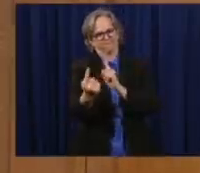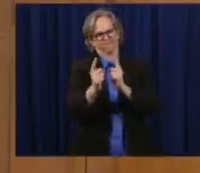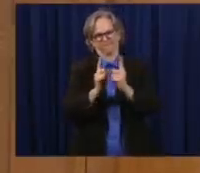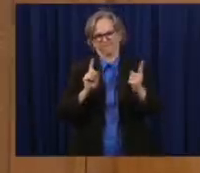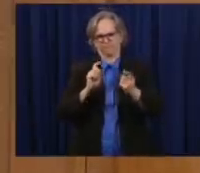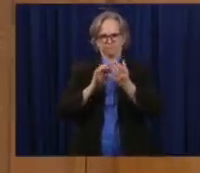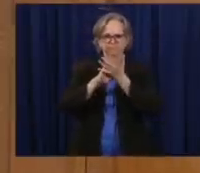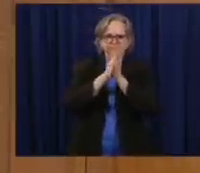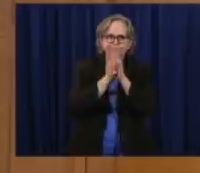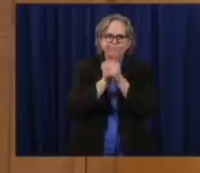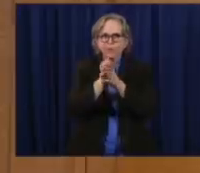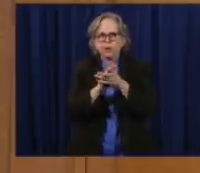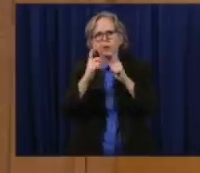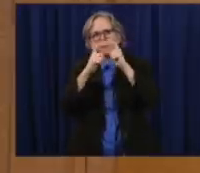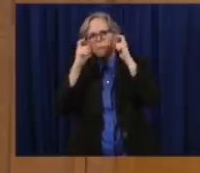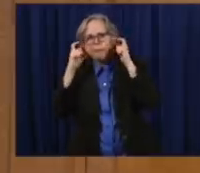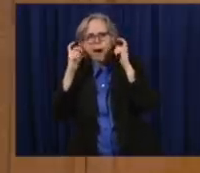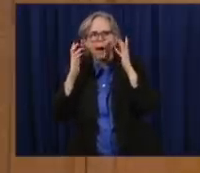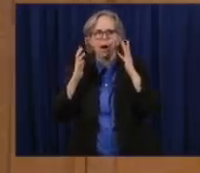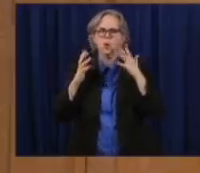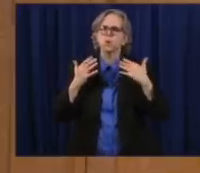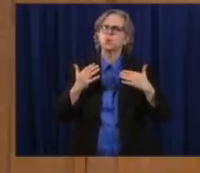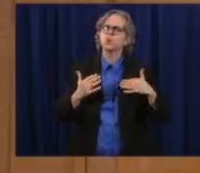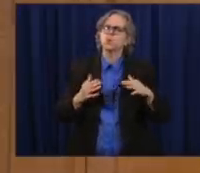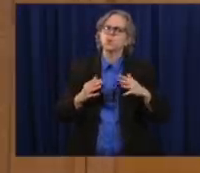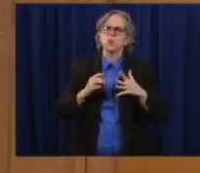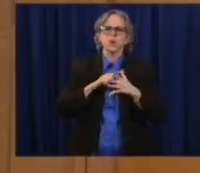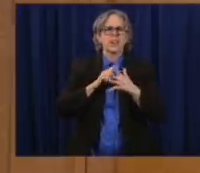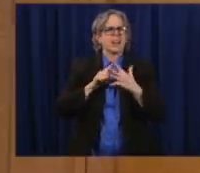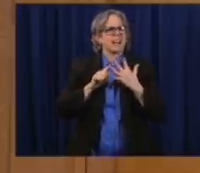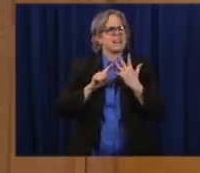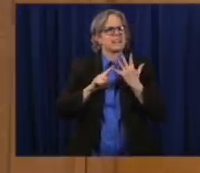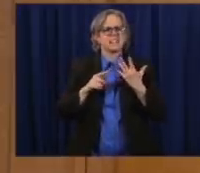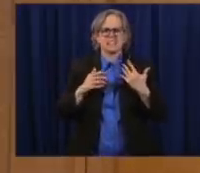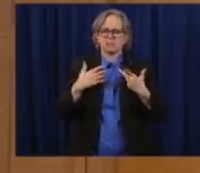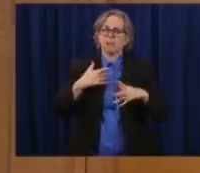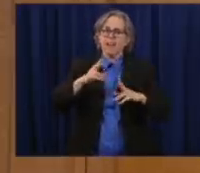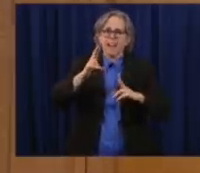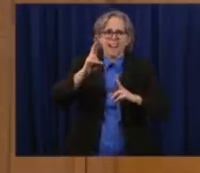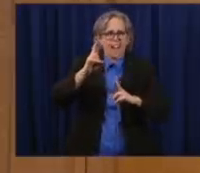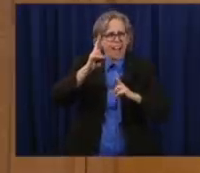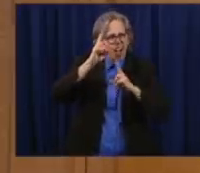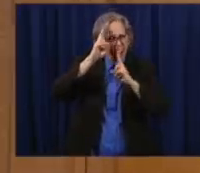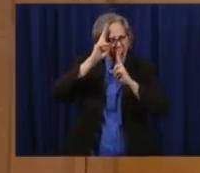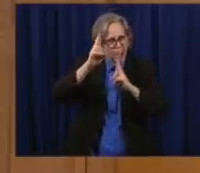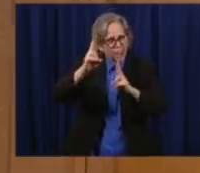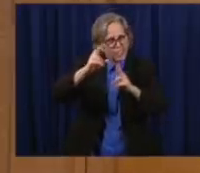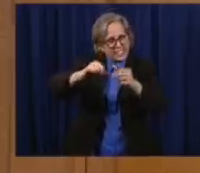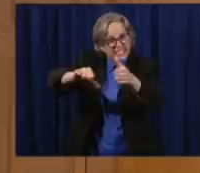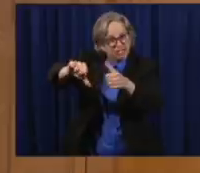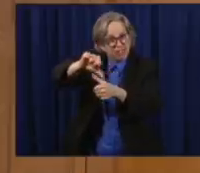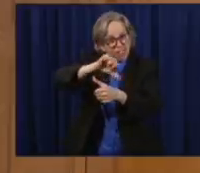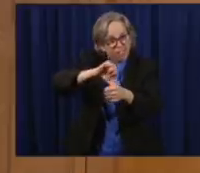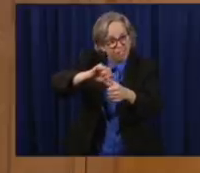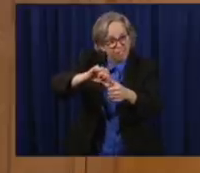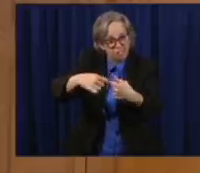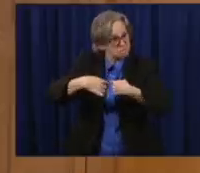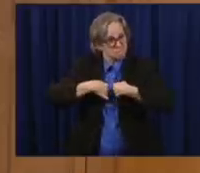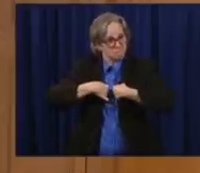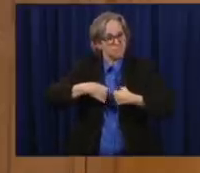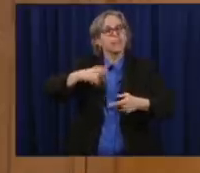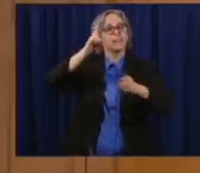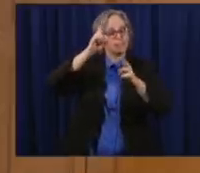ways, keeping 6 feet, those are the ways that we're honoring each other because any one of us can be carrying something that we don't